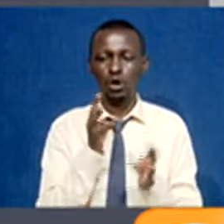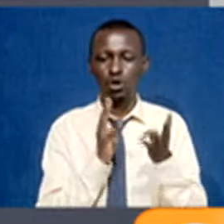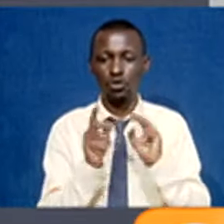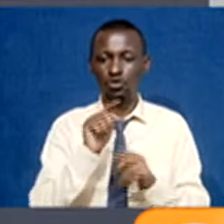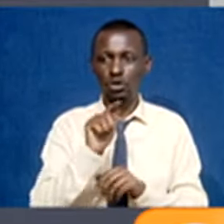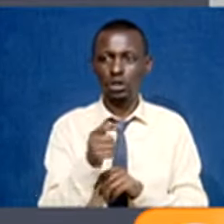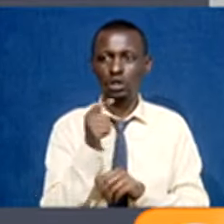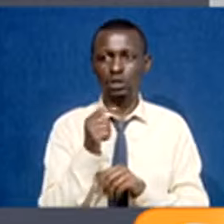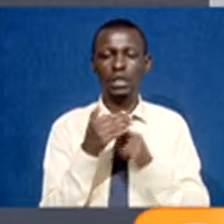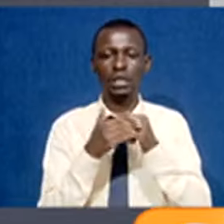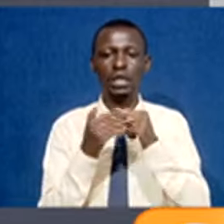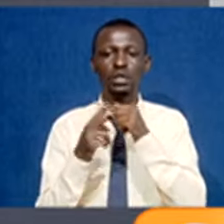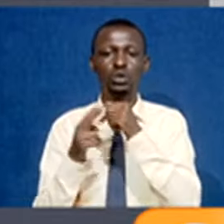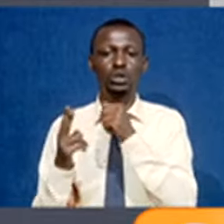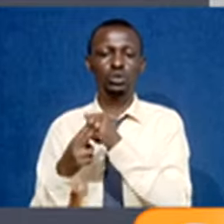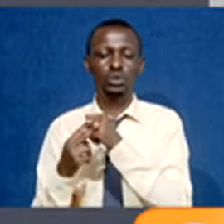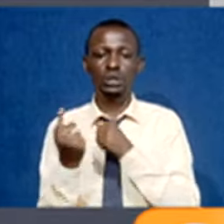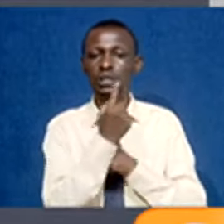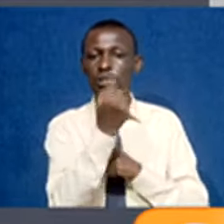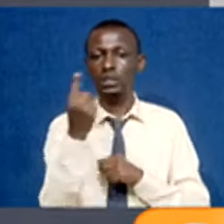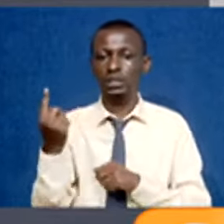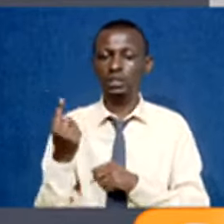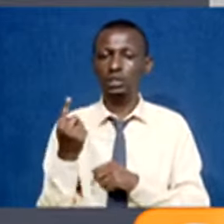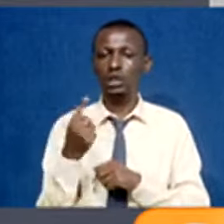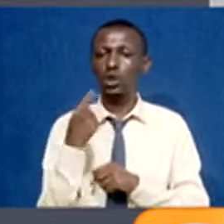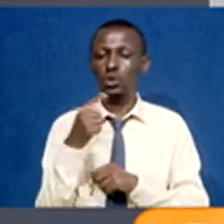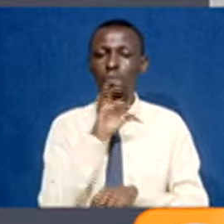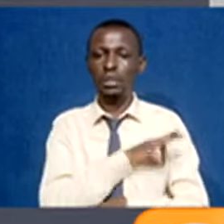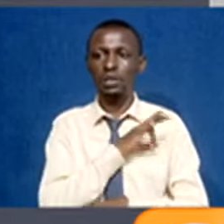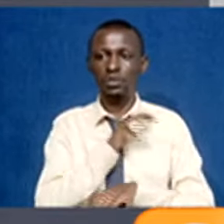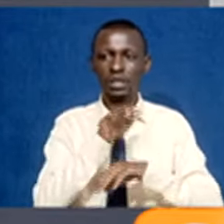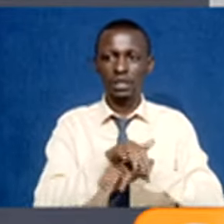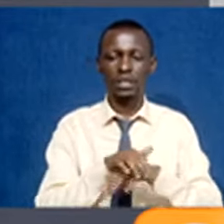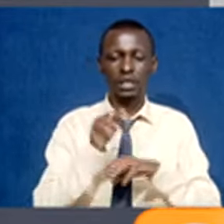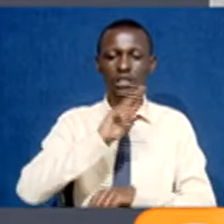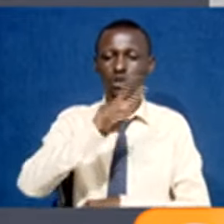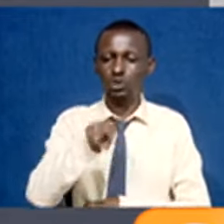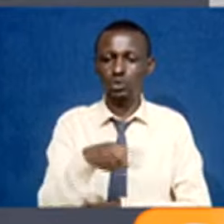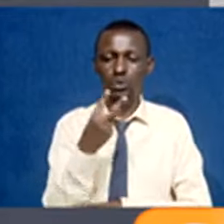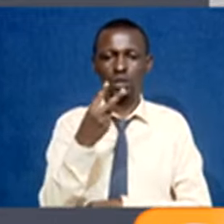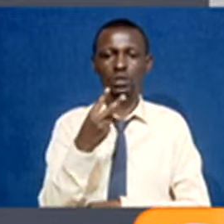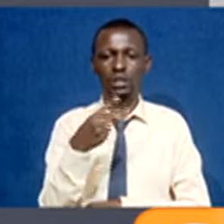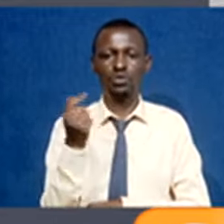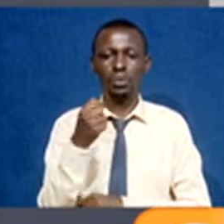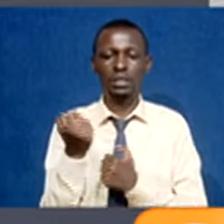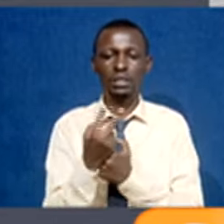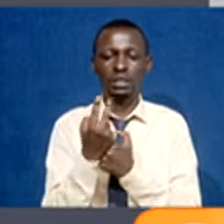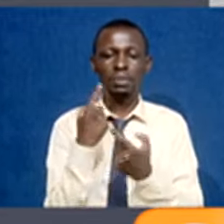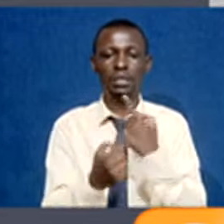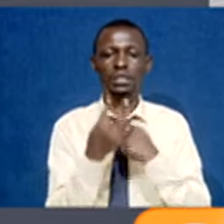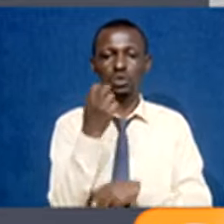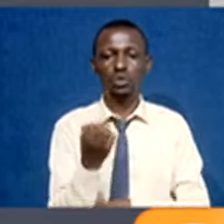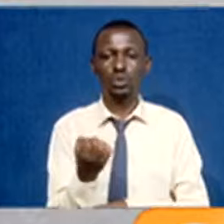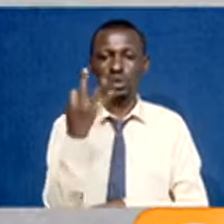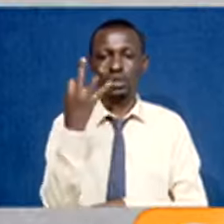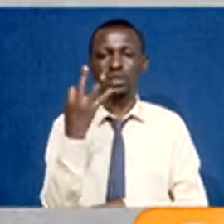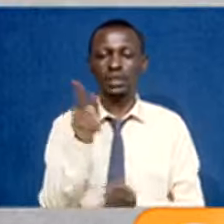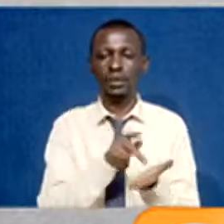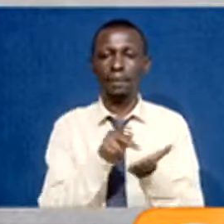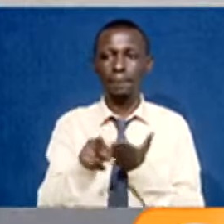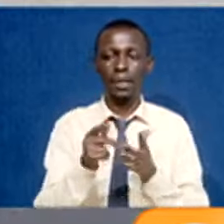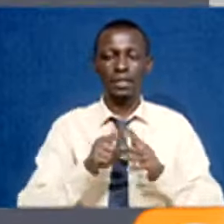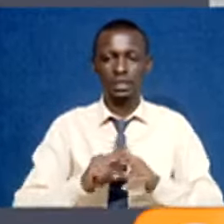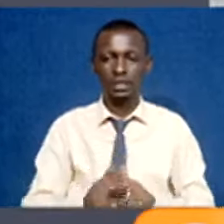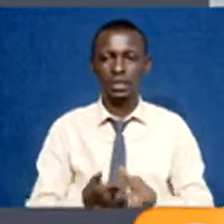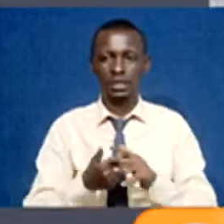1,044,922 beneficiaries. Each beneficiary is expected to receive 2,000 shillings for the December 2023 payment